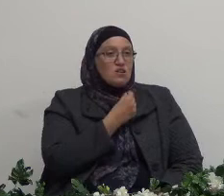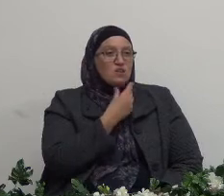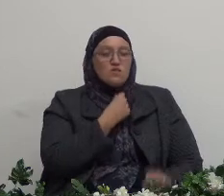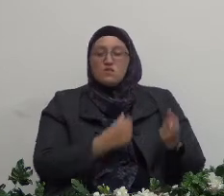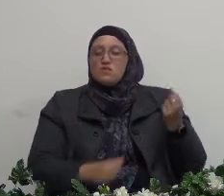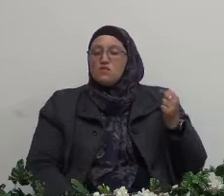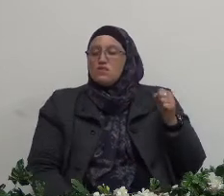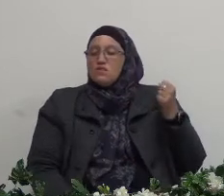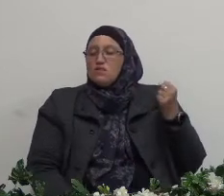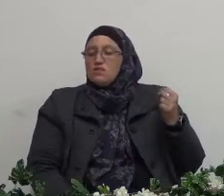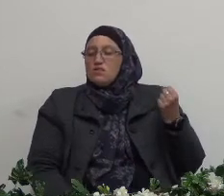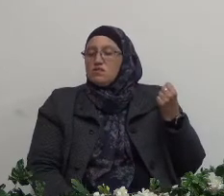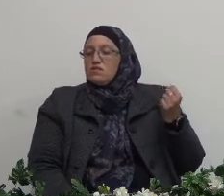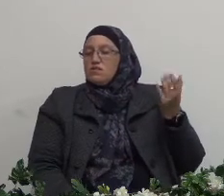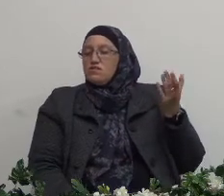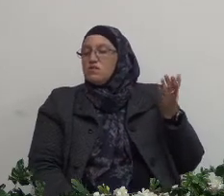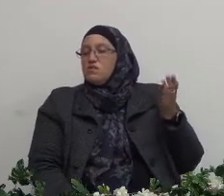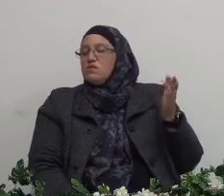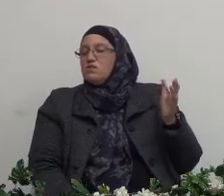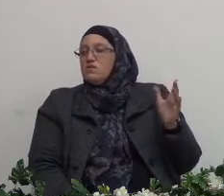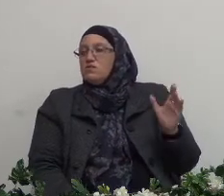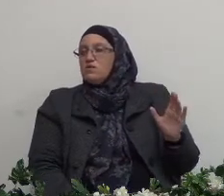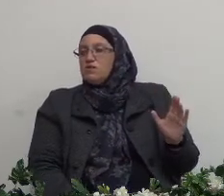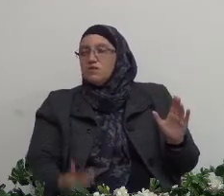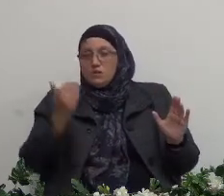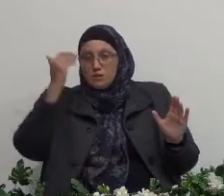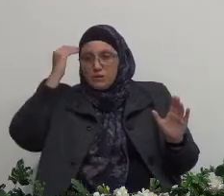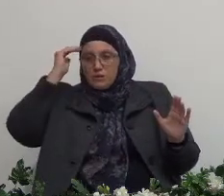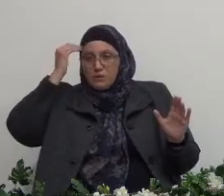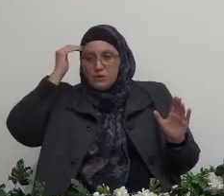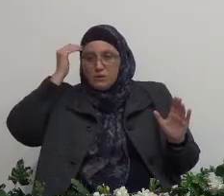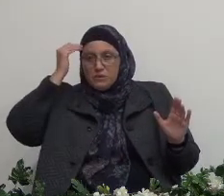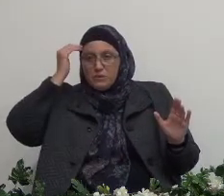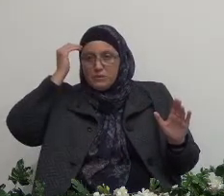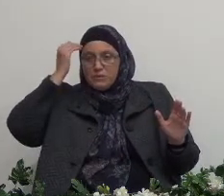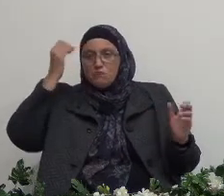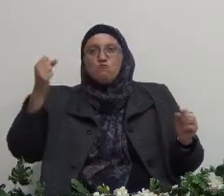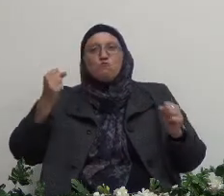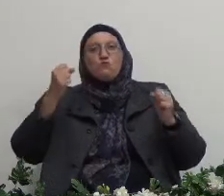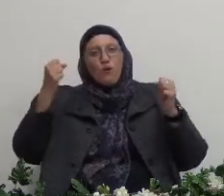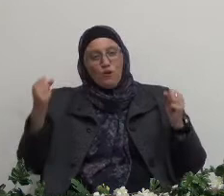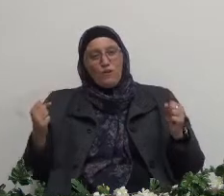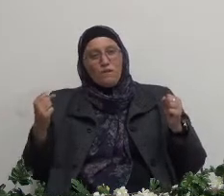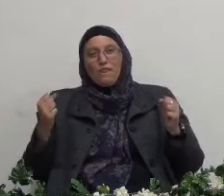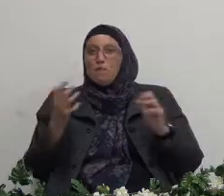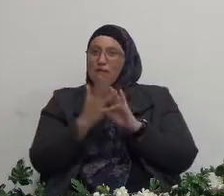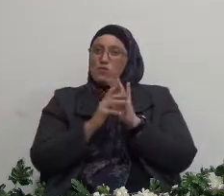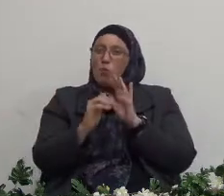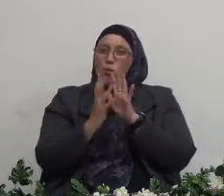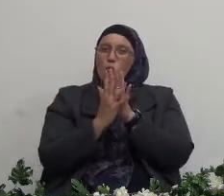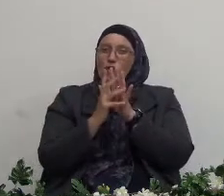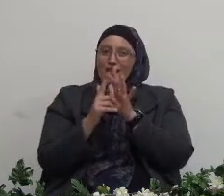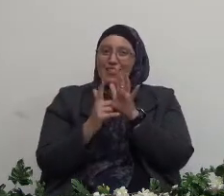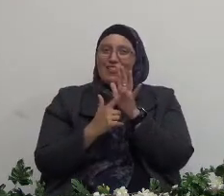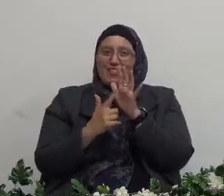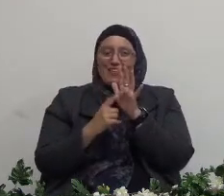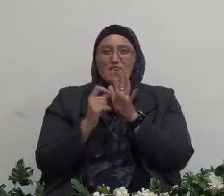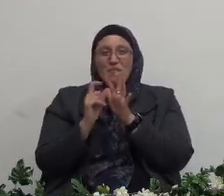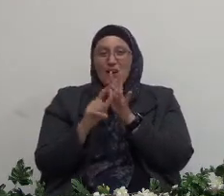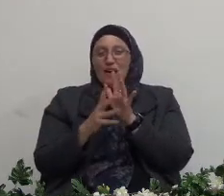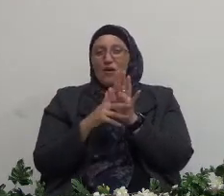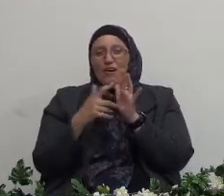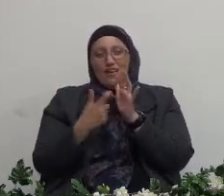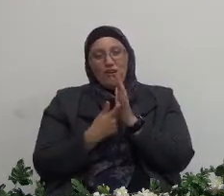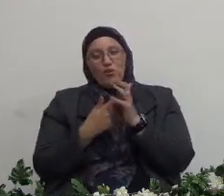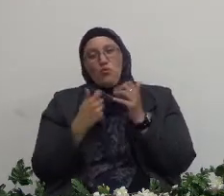they cannot do without, and they're able to control themselves. This strengthens your willpower, which also helps you to advance in life. How do you